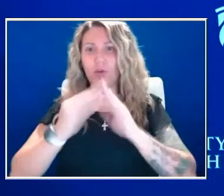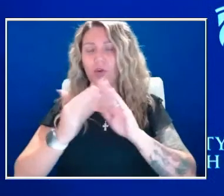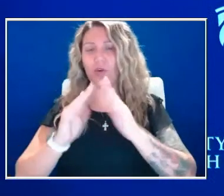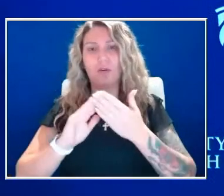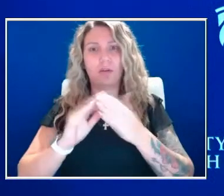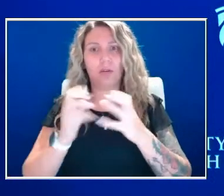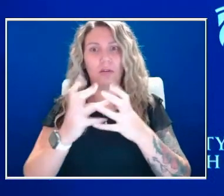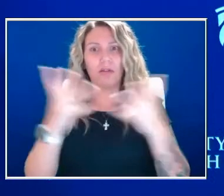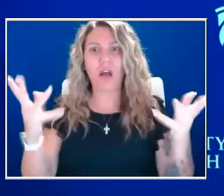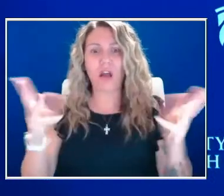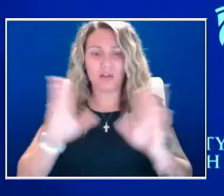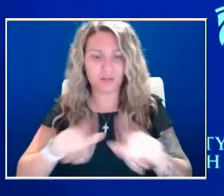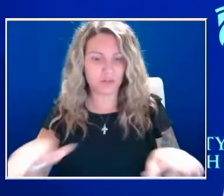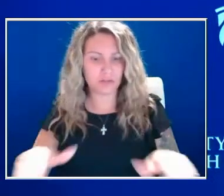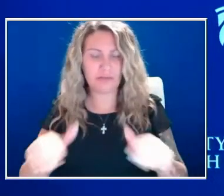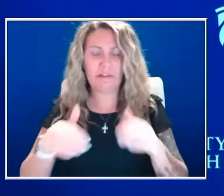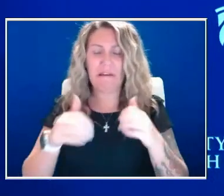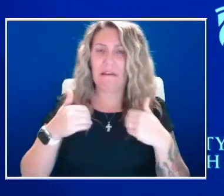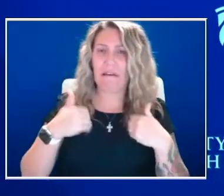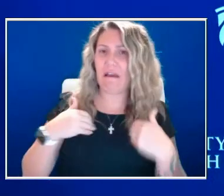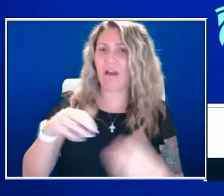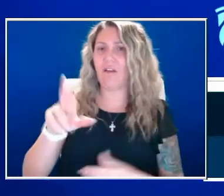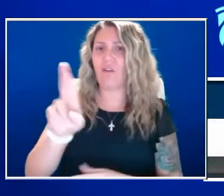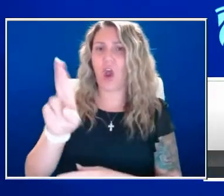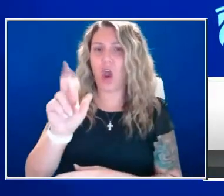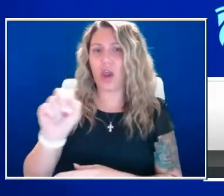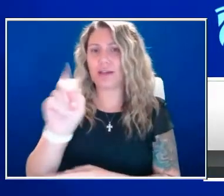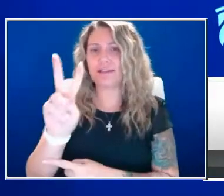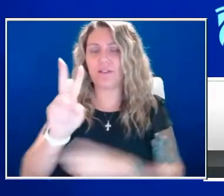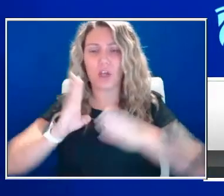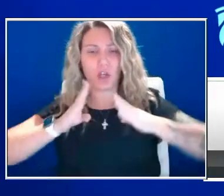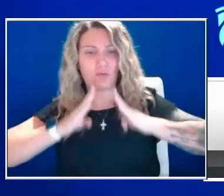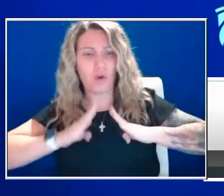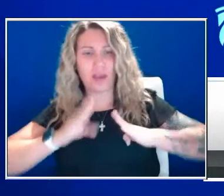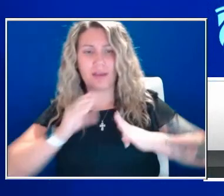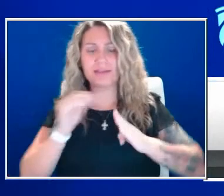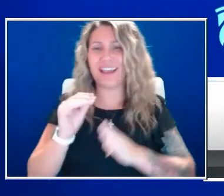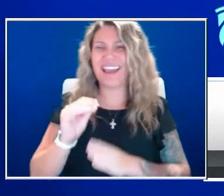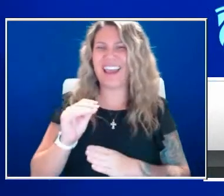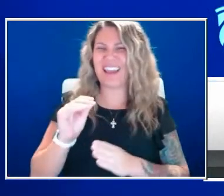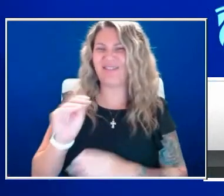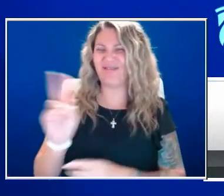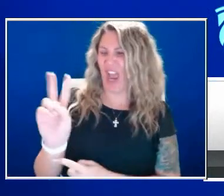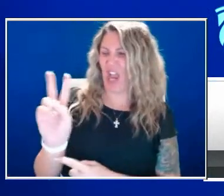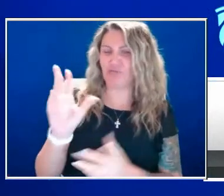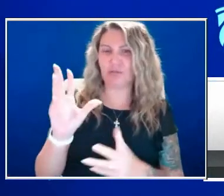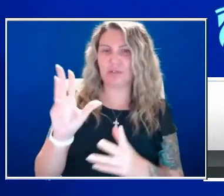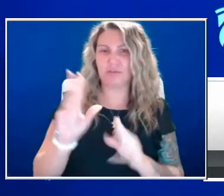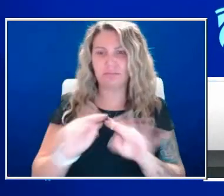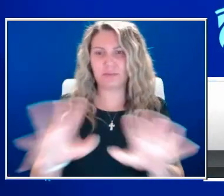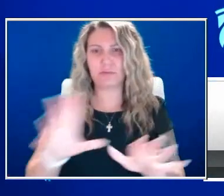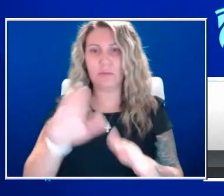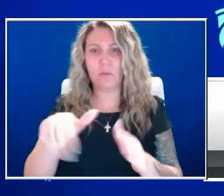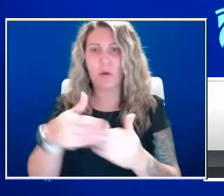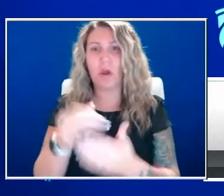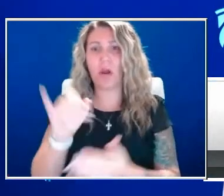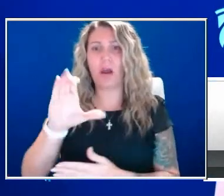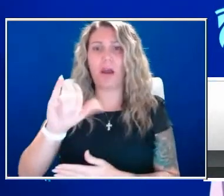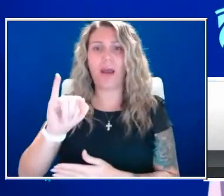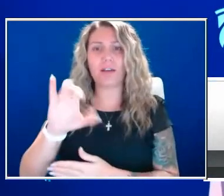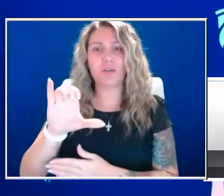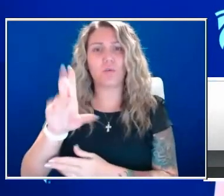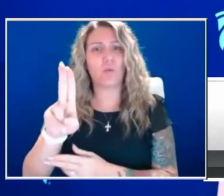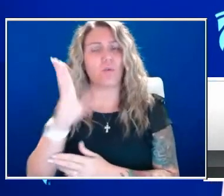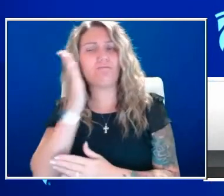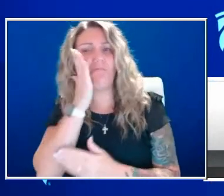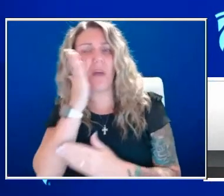RSV bronchiolitis and viral illnesses in general. Each ICU bed is very valuable right now. Very appreciative of